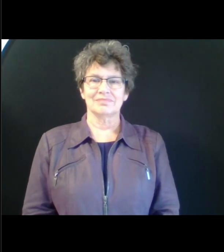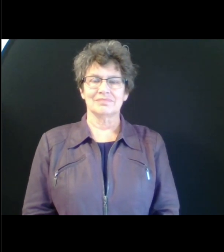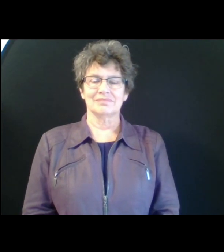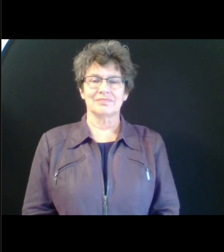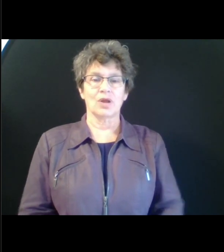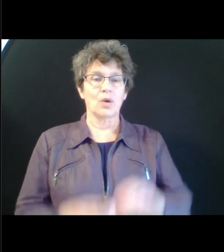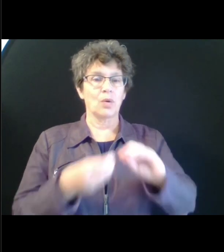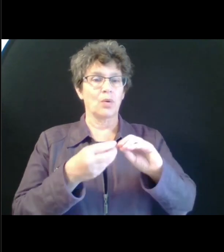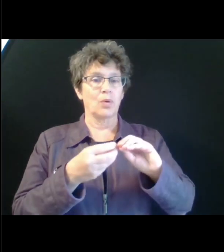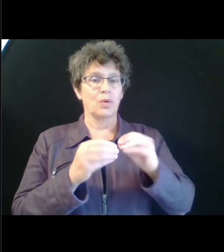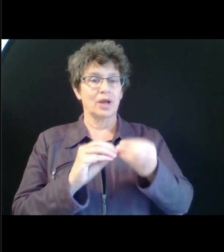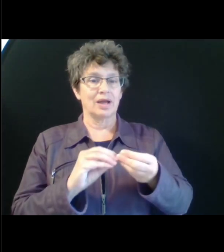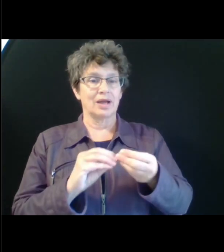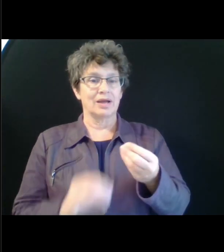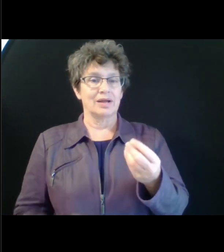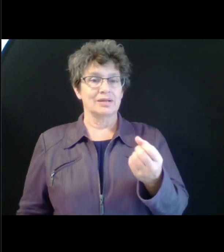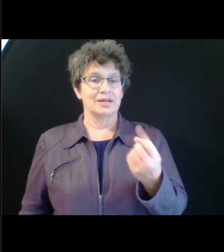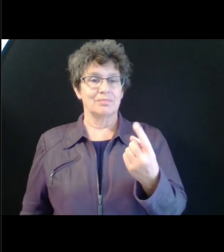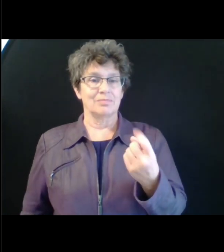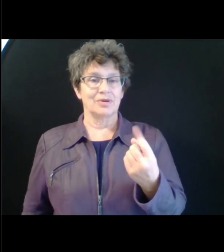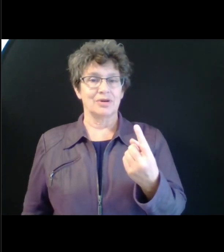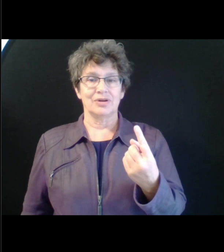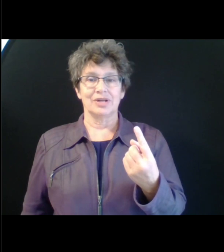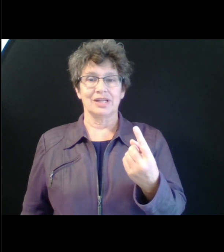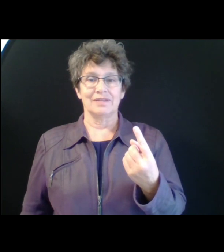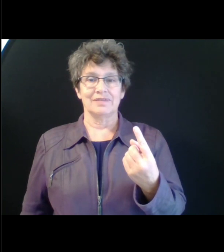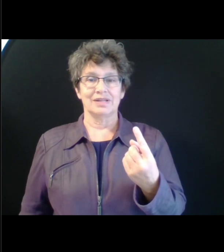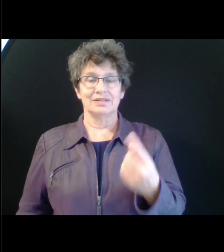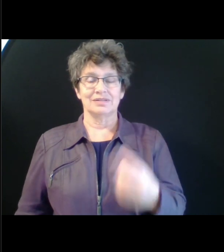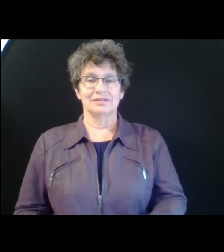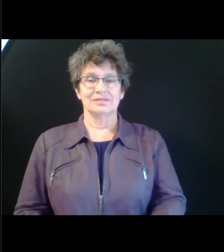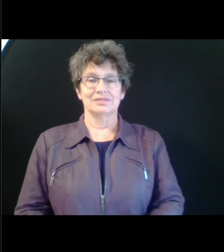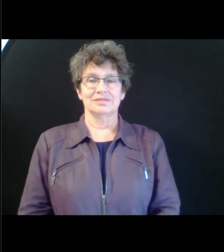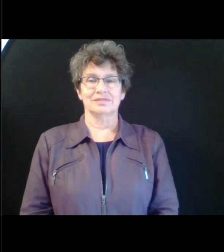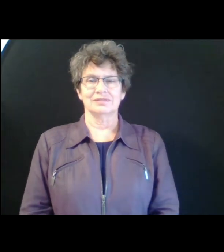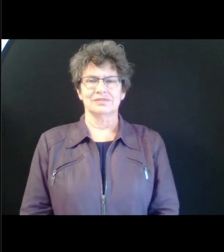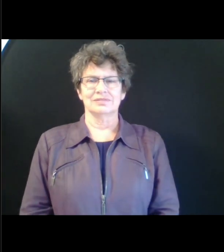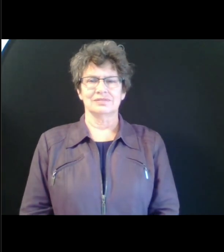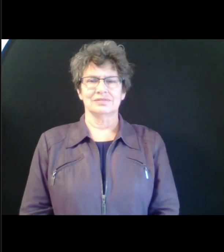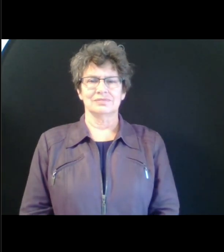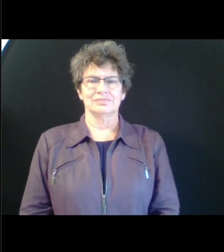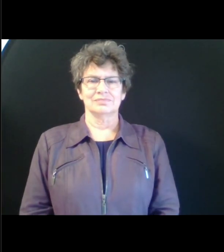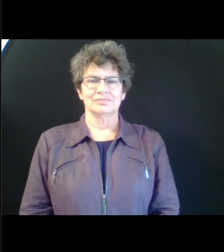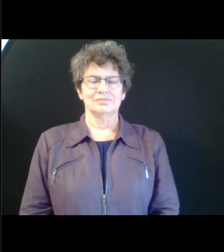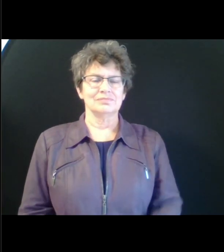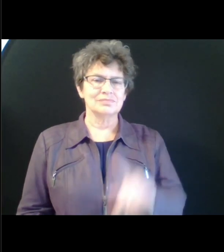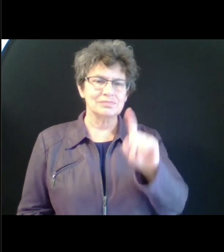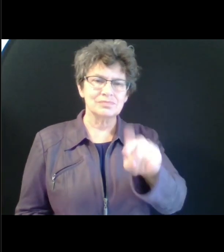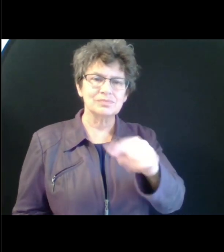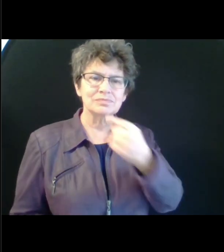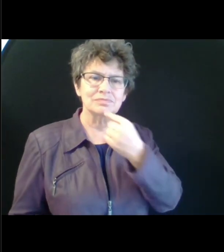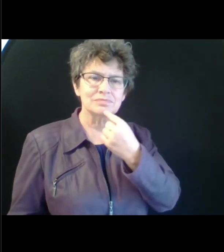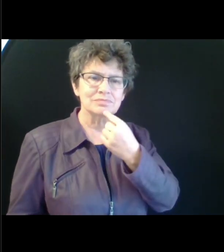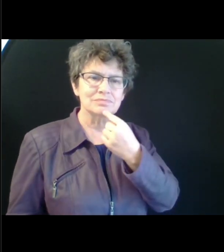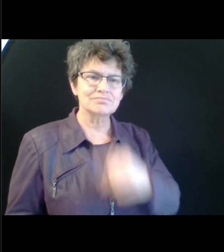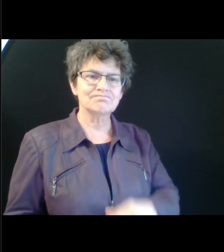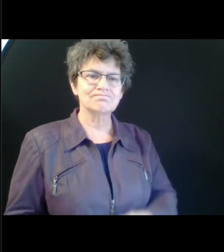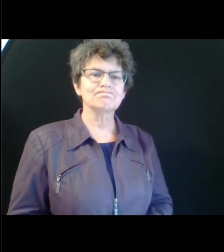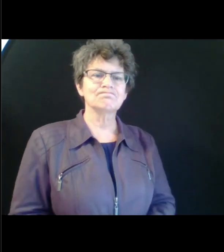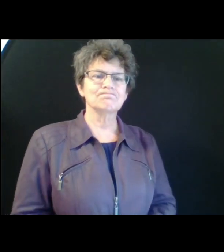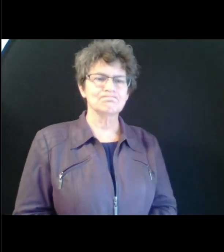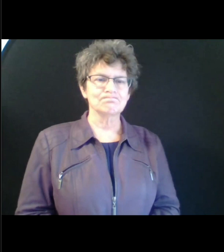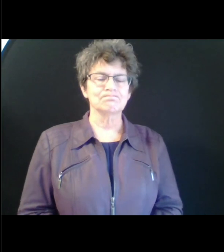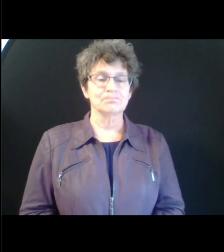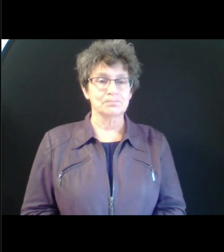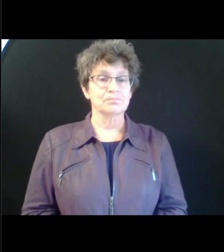Okay, we landed on 11. Oh. All right. So in